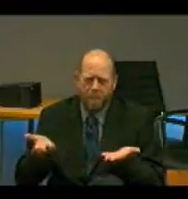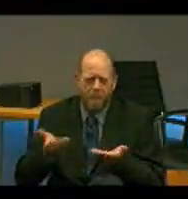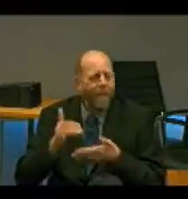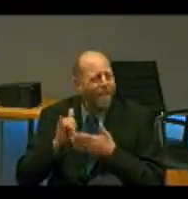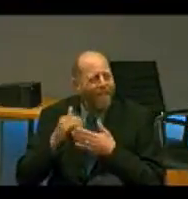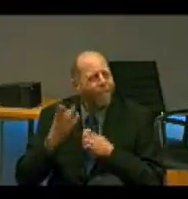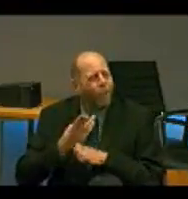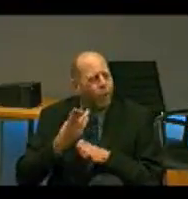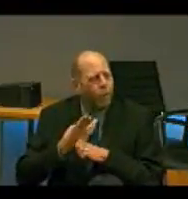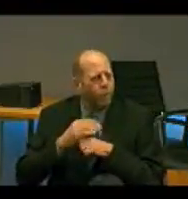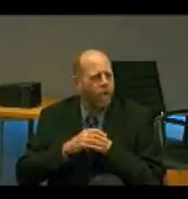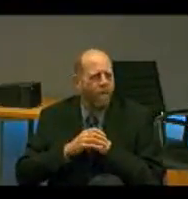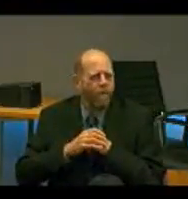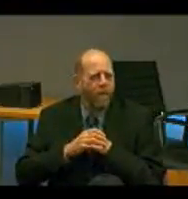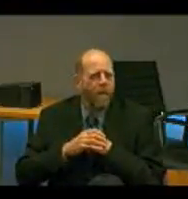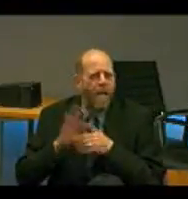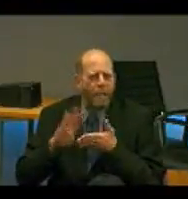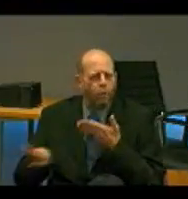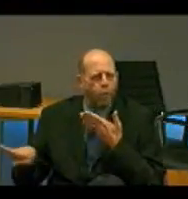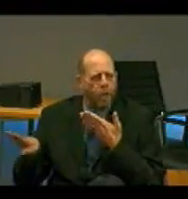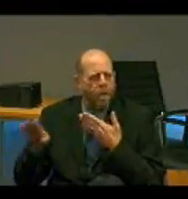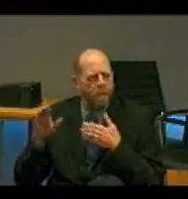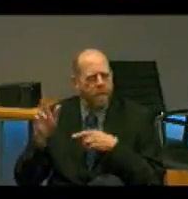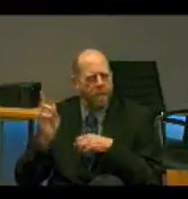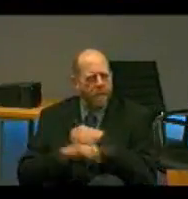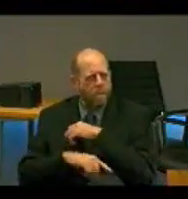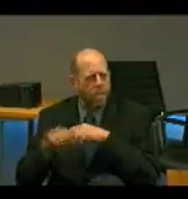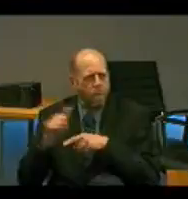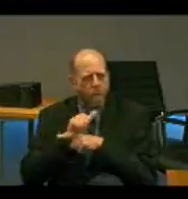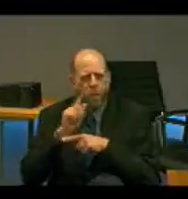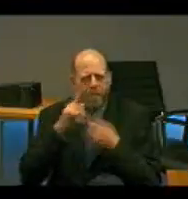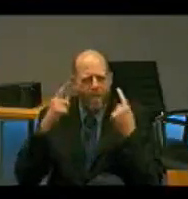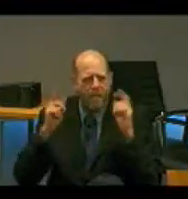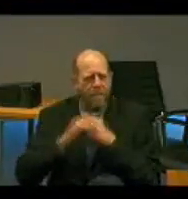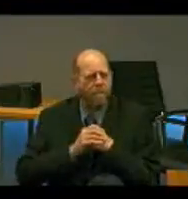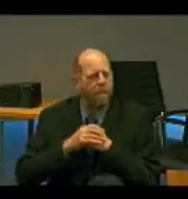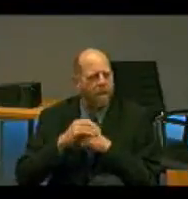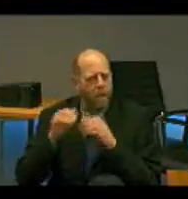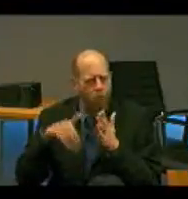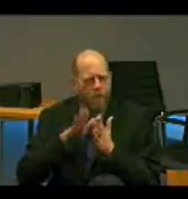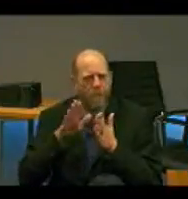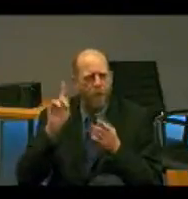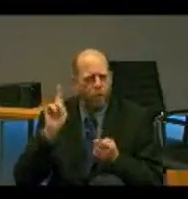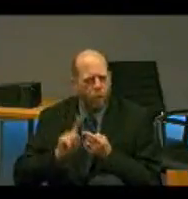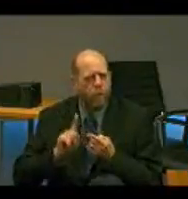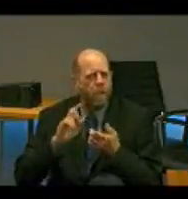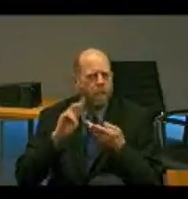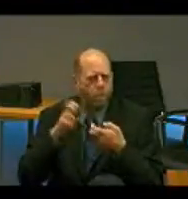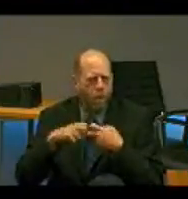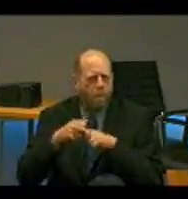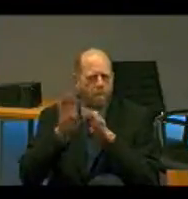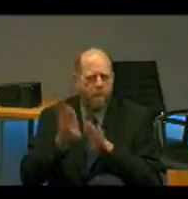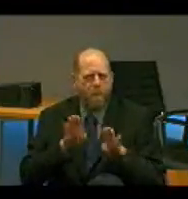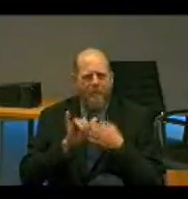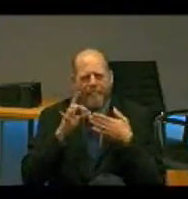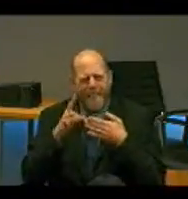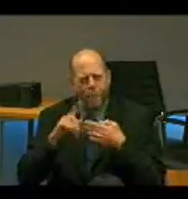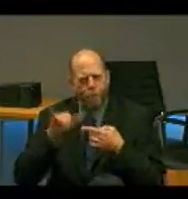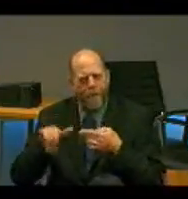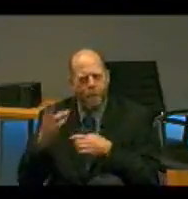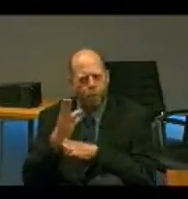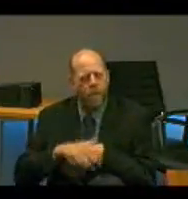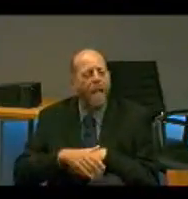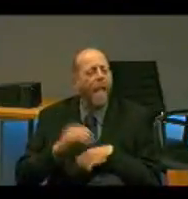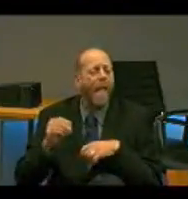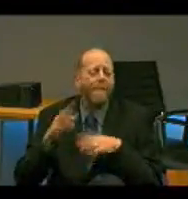that the use of exclusionary discipline practices is effective at addressing or reducing the problem behaviors that led to its use. And